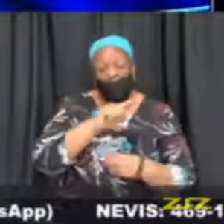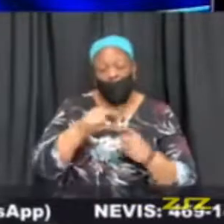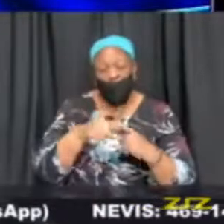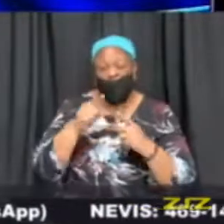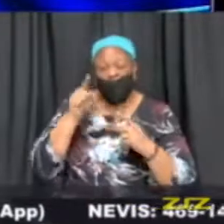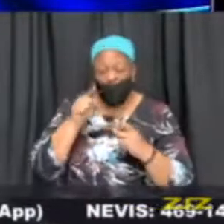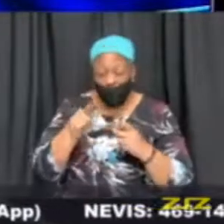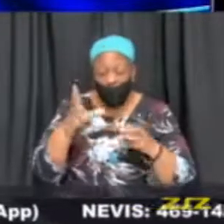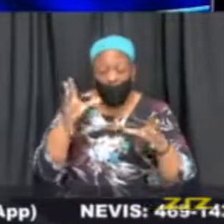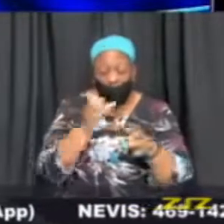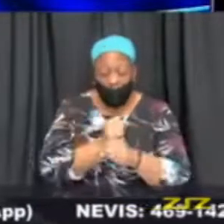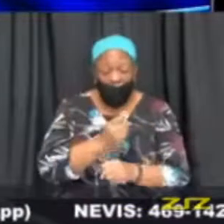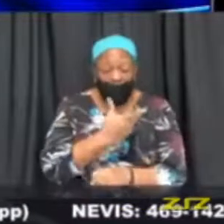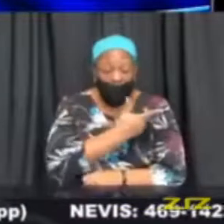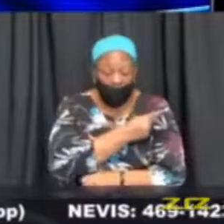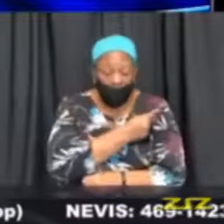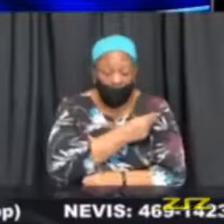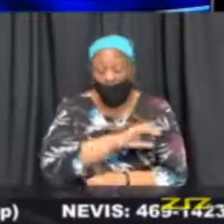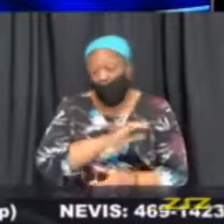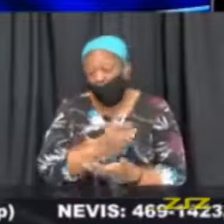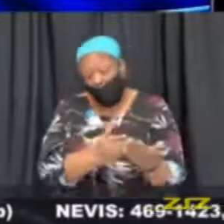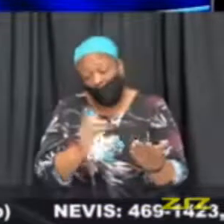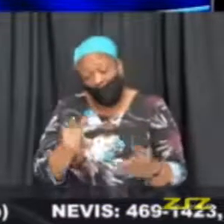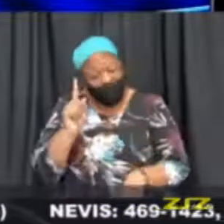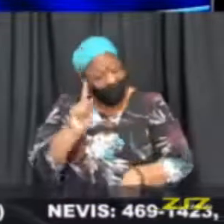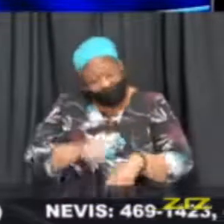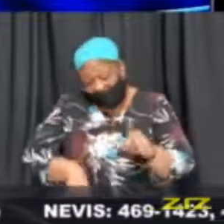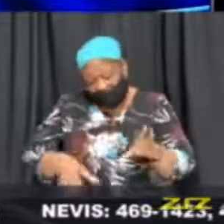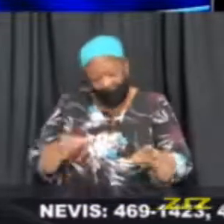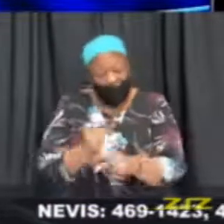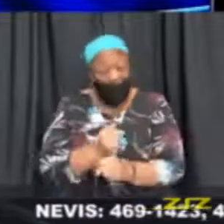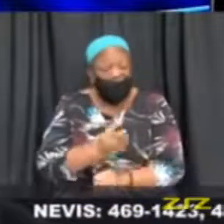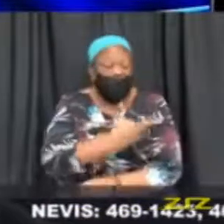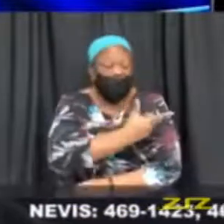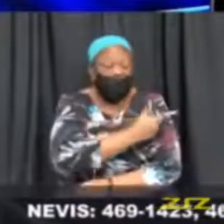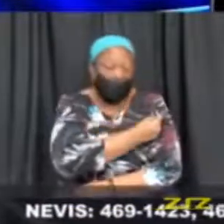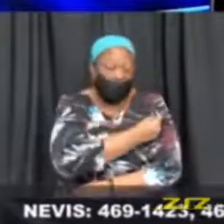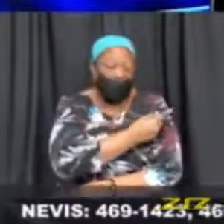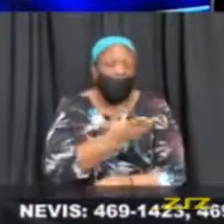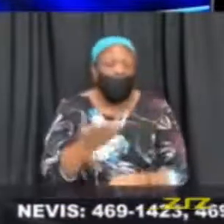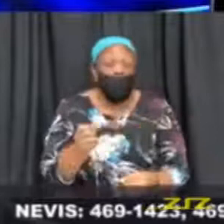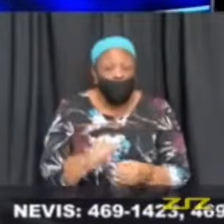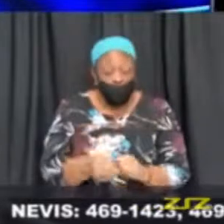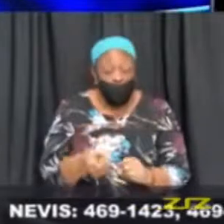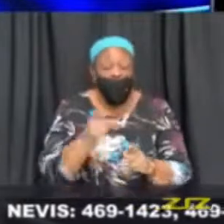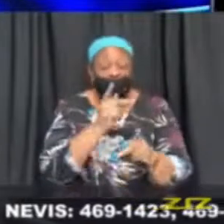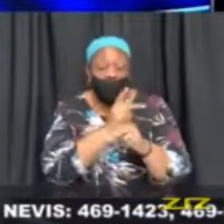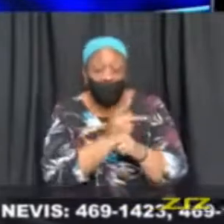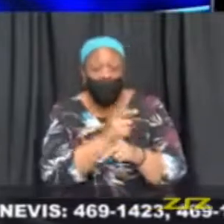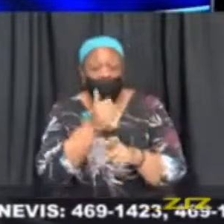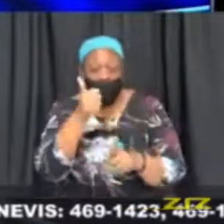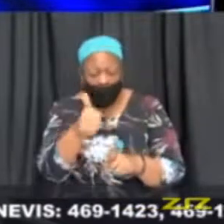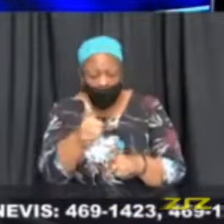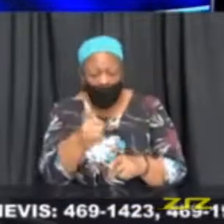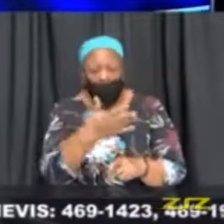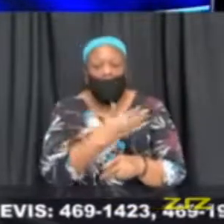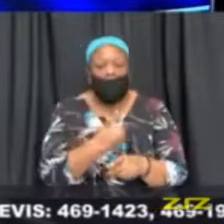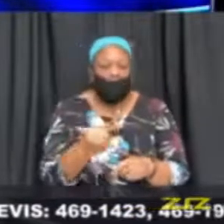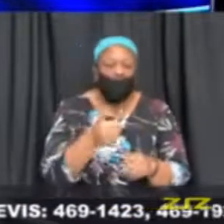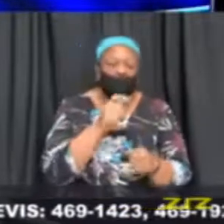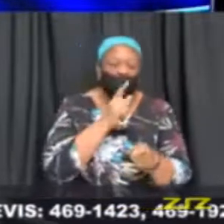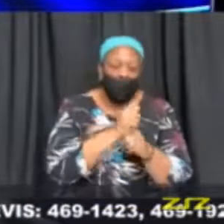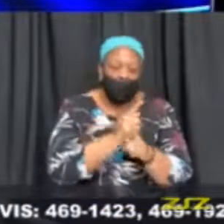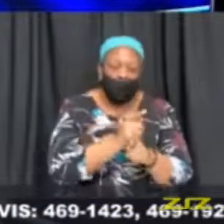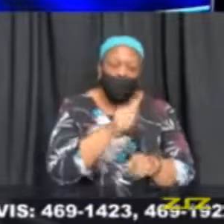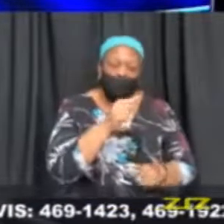us. And so until we get to a significant threshold, we will continue to use the non-pharmaceutical